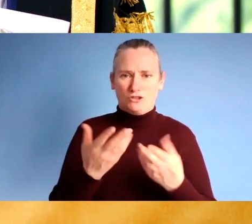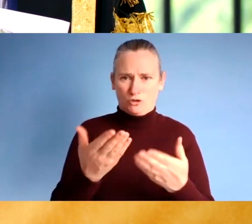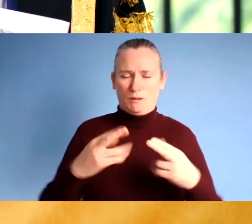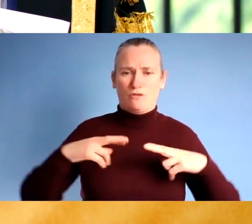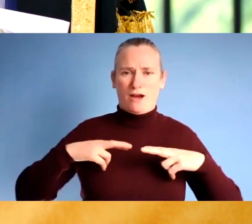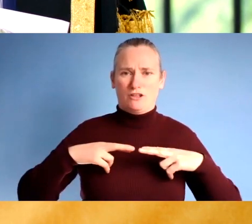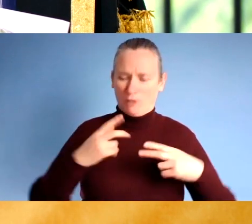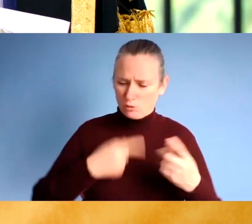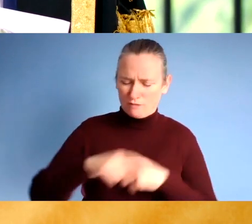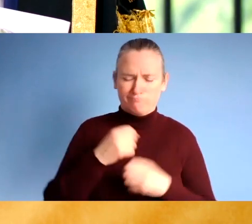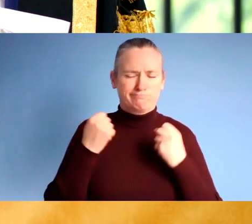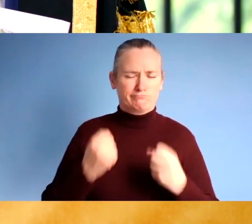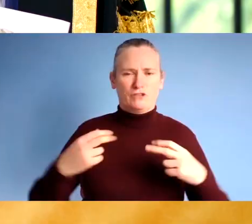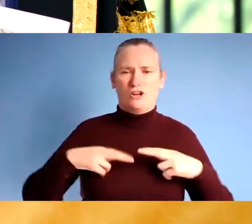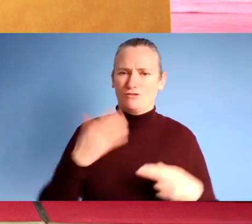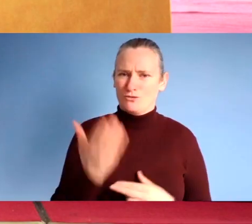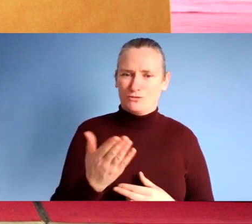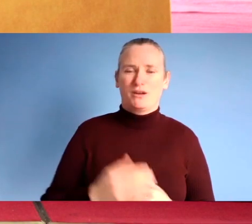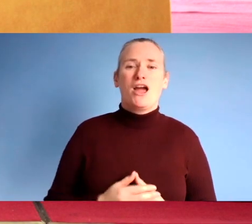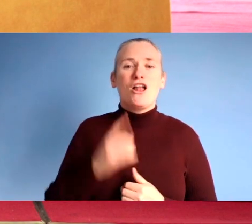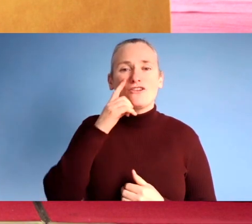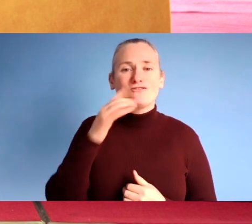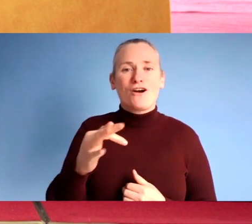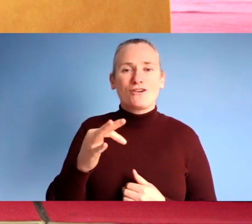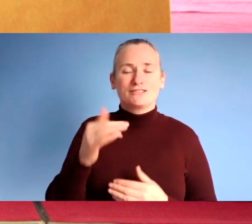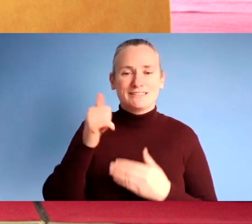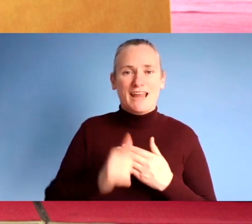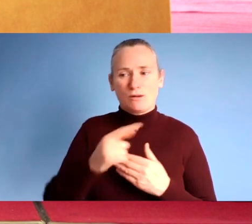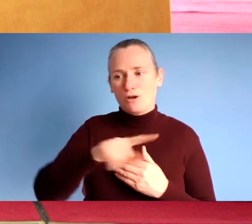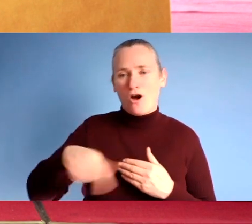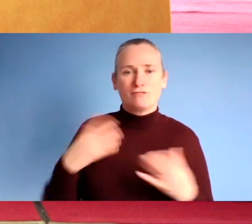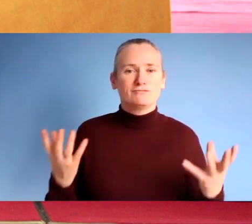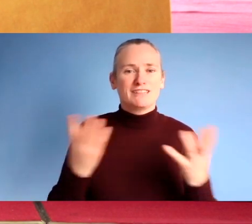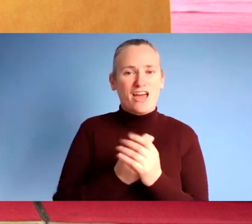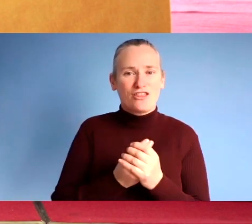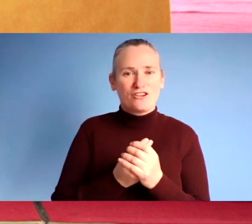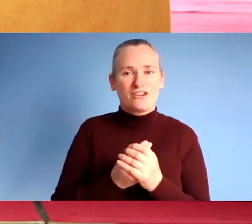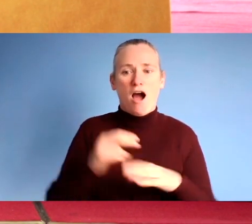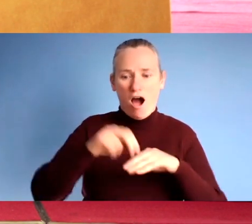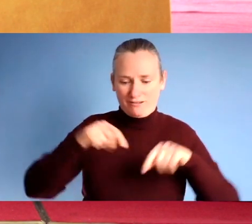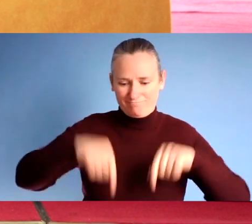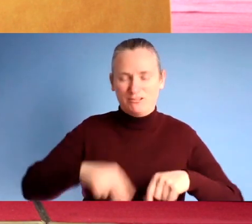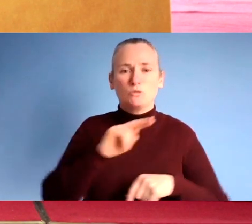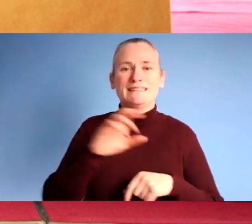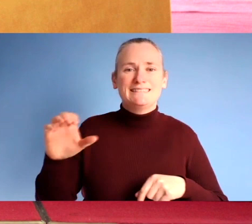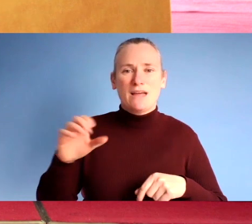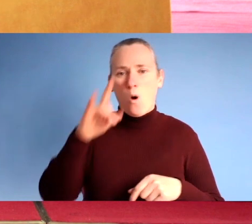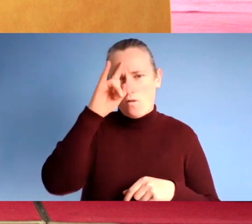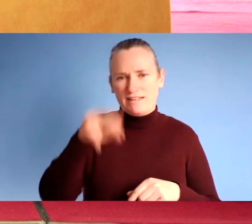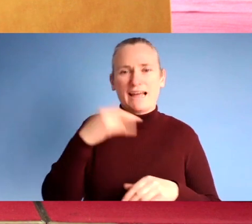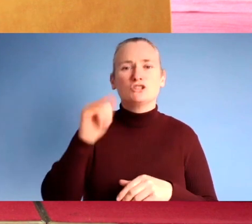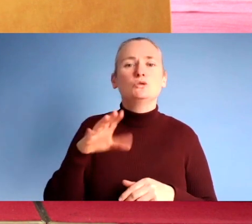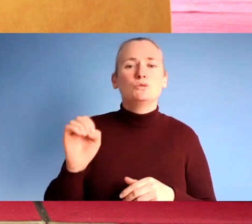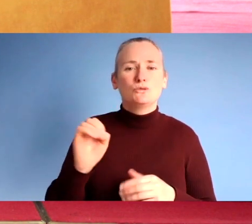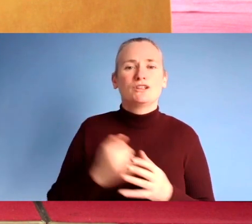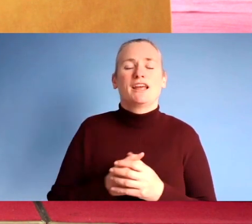proud, because we are incredibly proud of you. I look forward to the day when we all come together on the campus, hopefully next June,